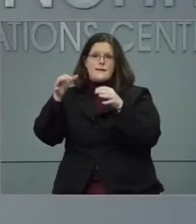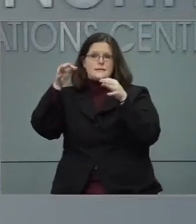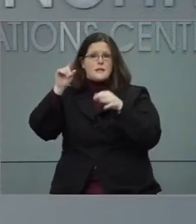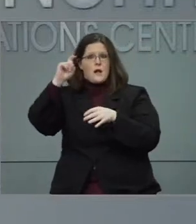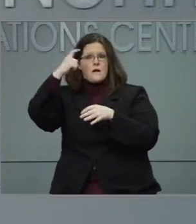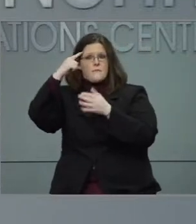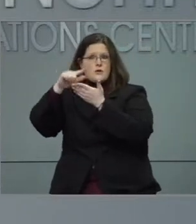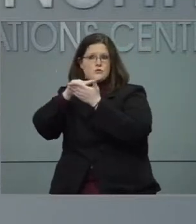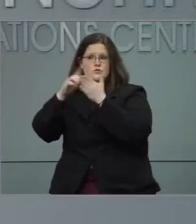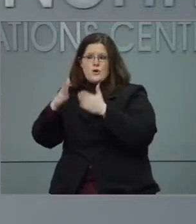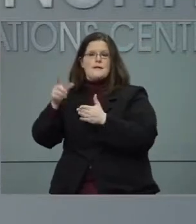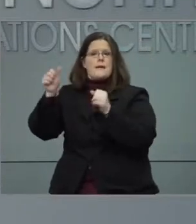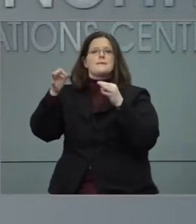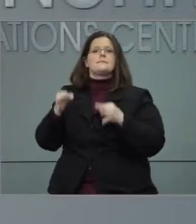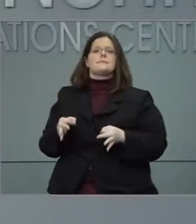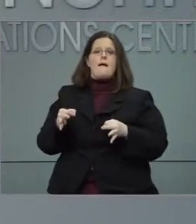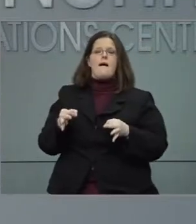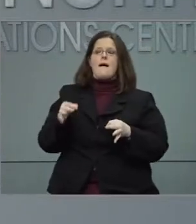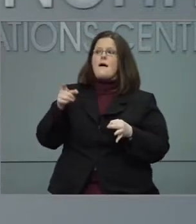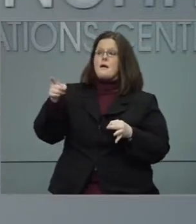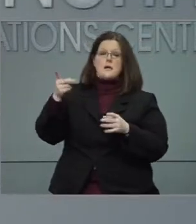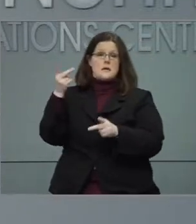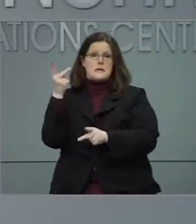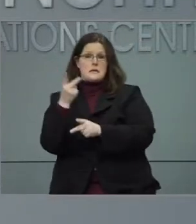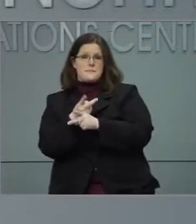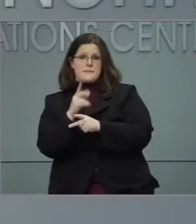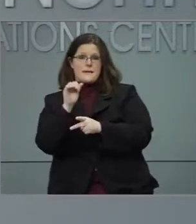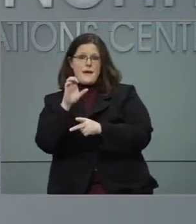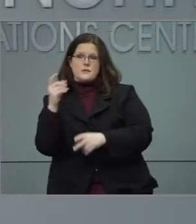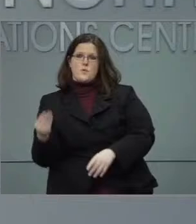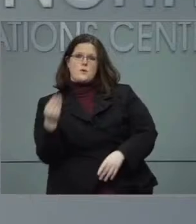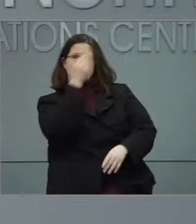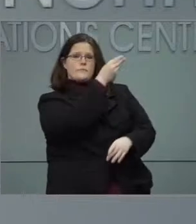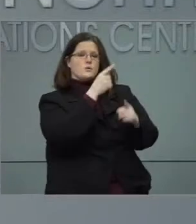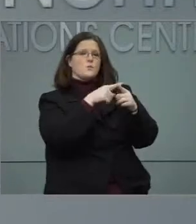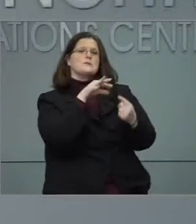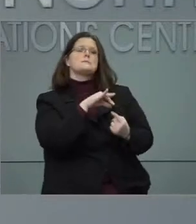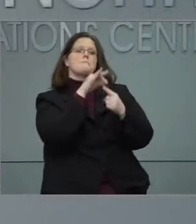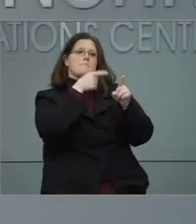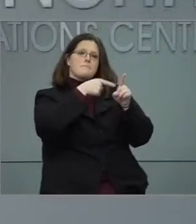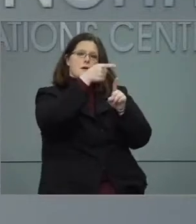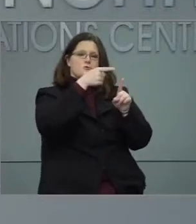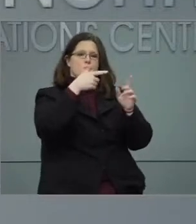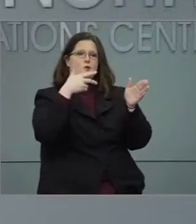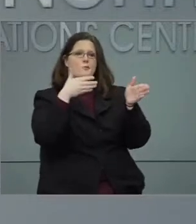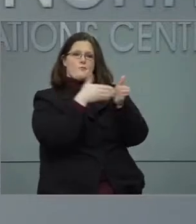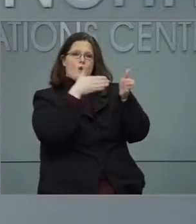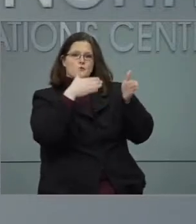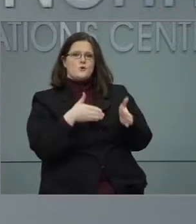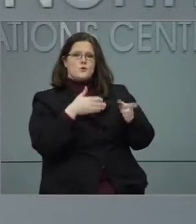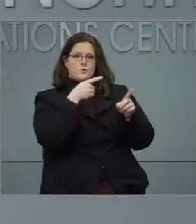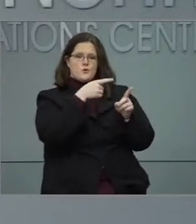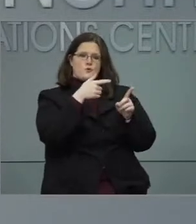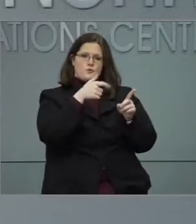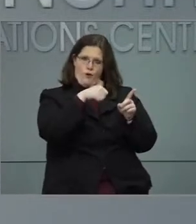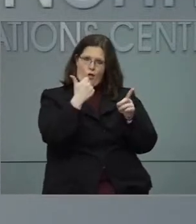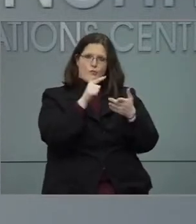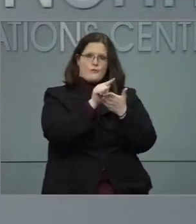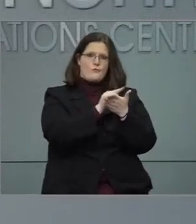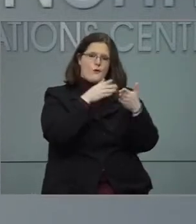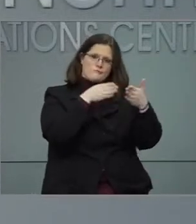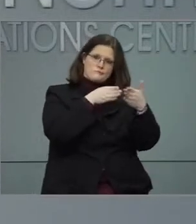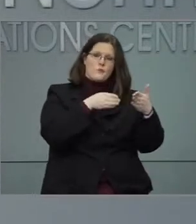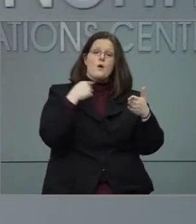the case or give it to a special prosecutor. Our task force on